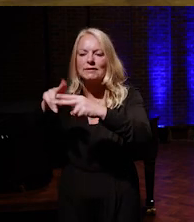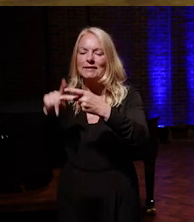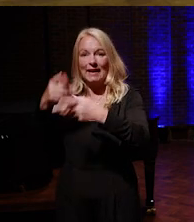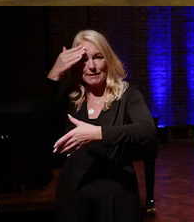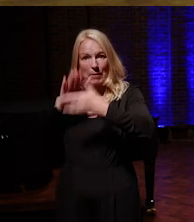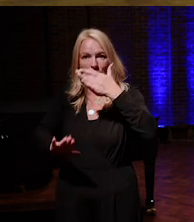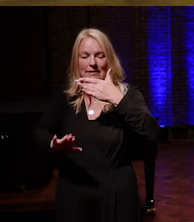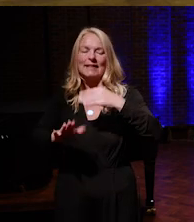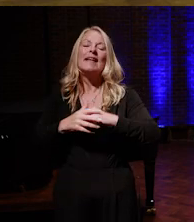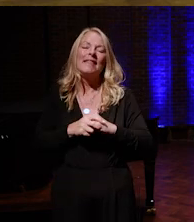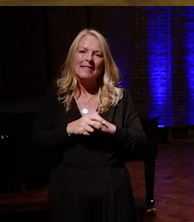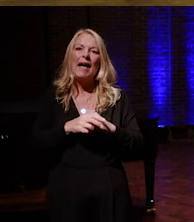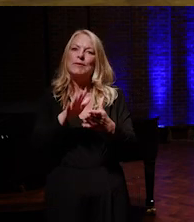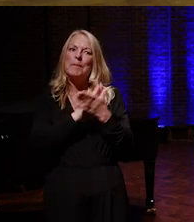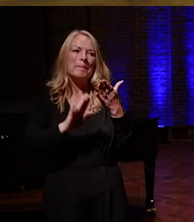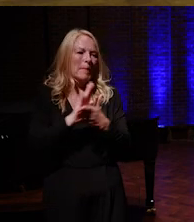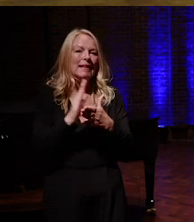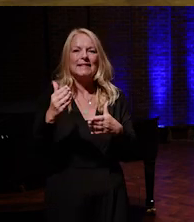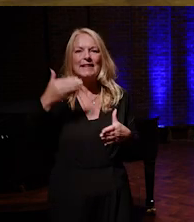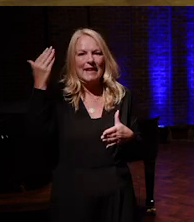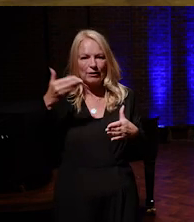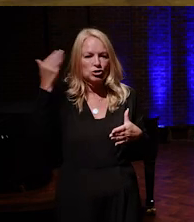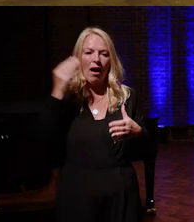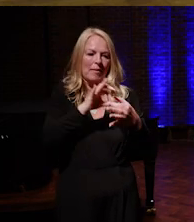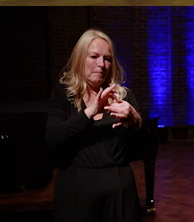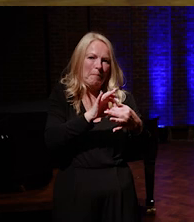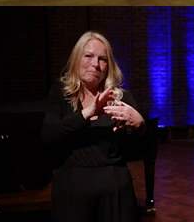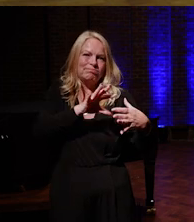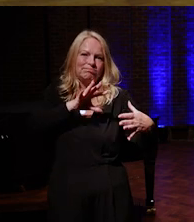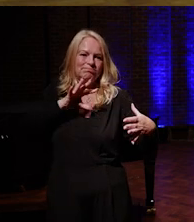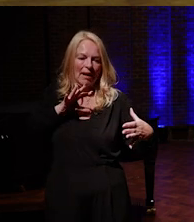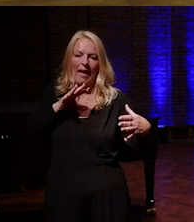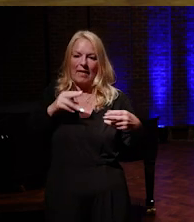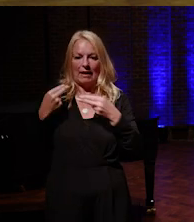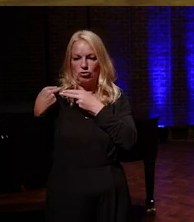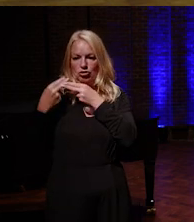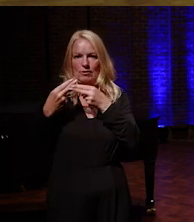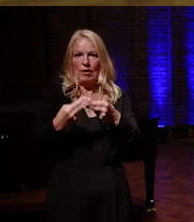like this are how our disconnect from nature starts, and then propagates across generations.